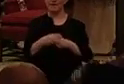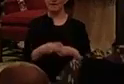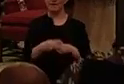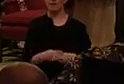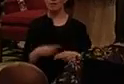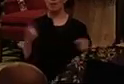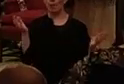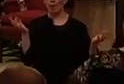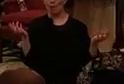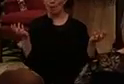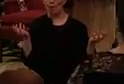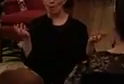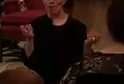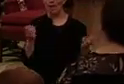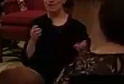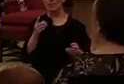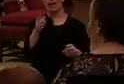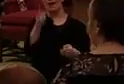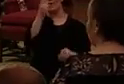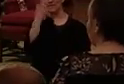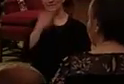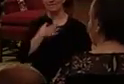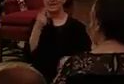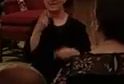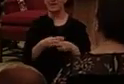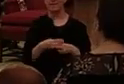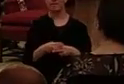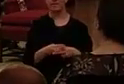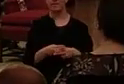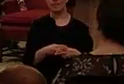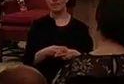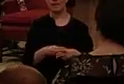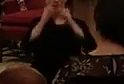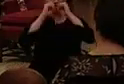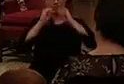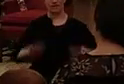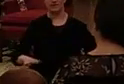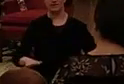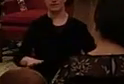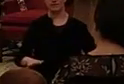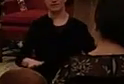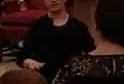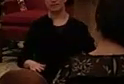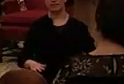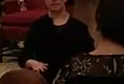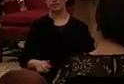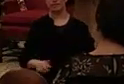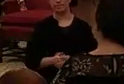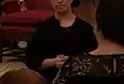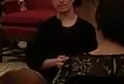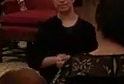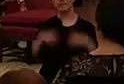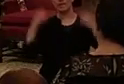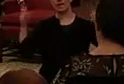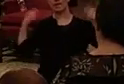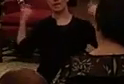"Wherefore is it that thou dost ask my name?" And he blessed him there.